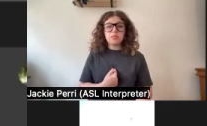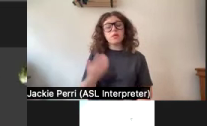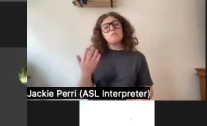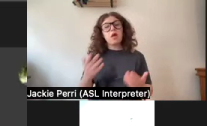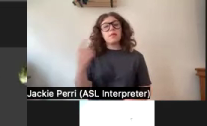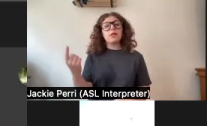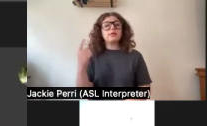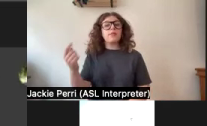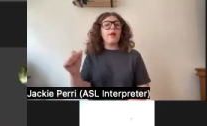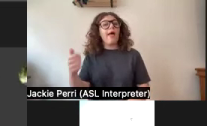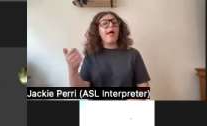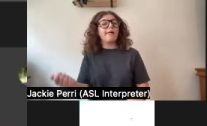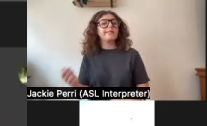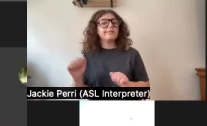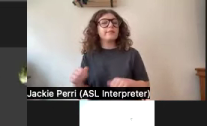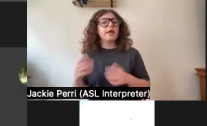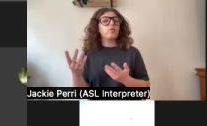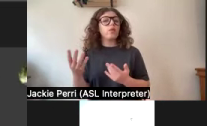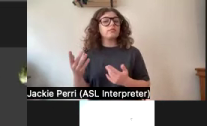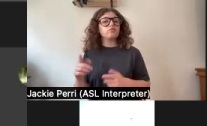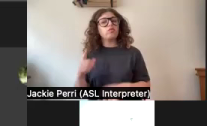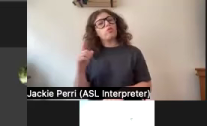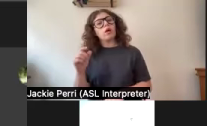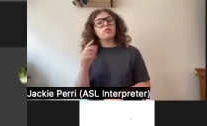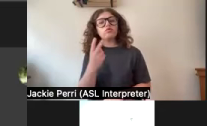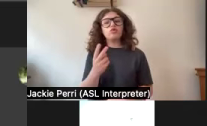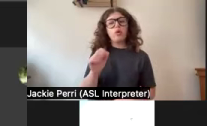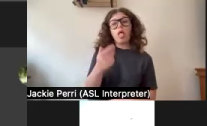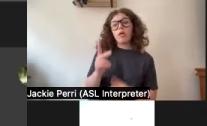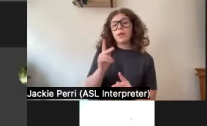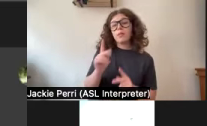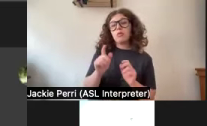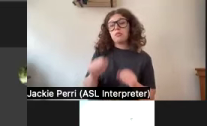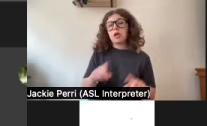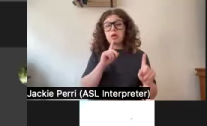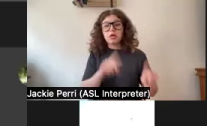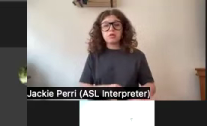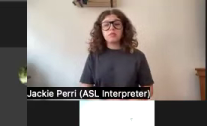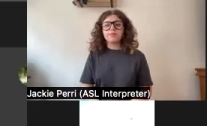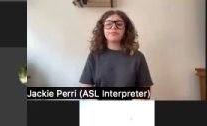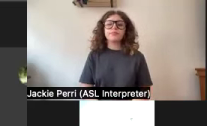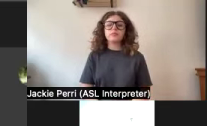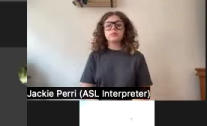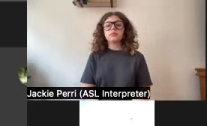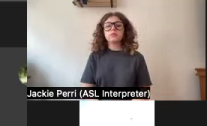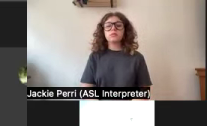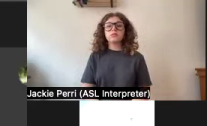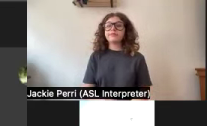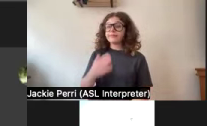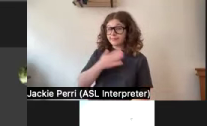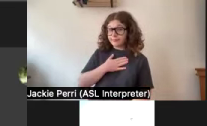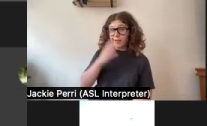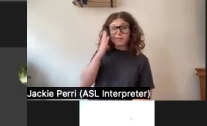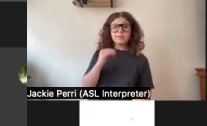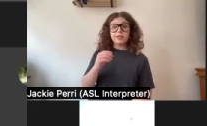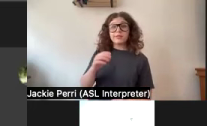else. We could maybe wait for one other person to answer as well, or two Claro que people. sí. Claro. Um, my experience of